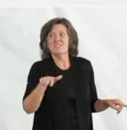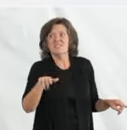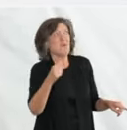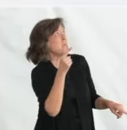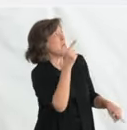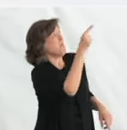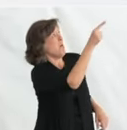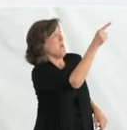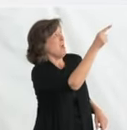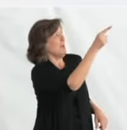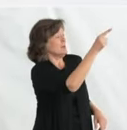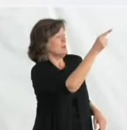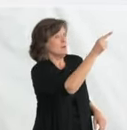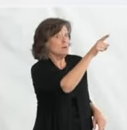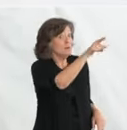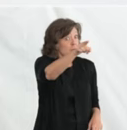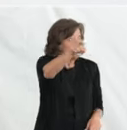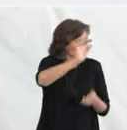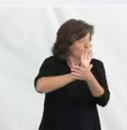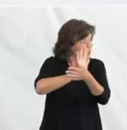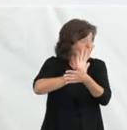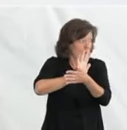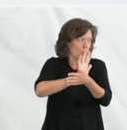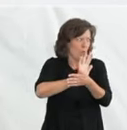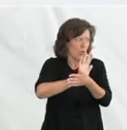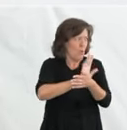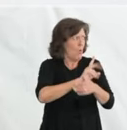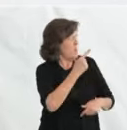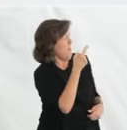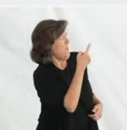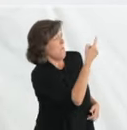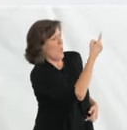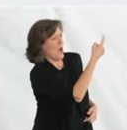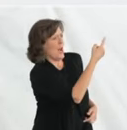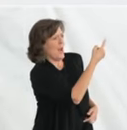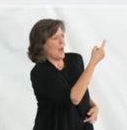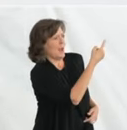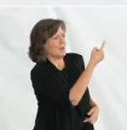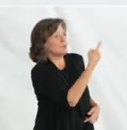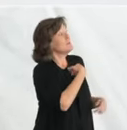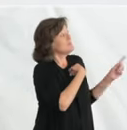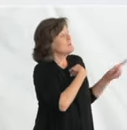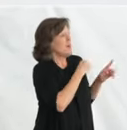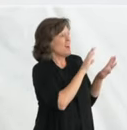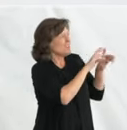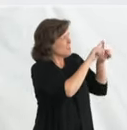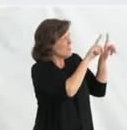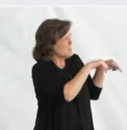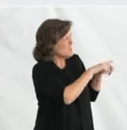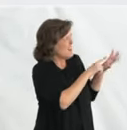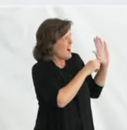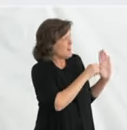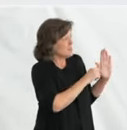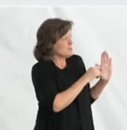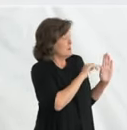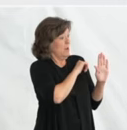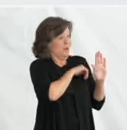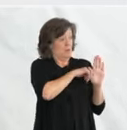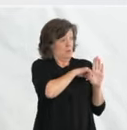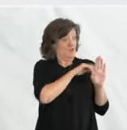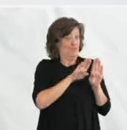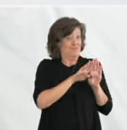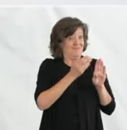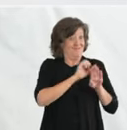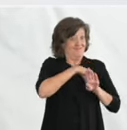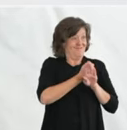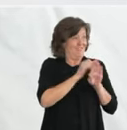But Wally wasn't pointing at the movie screen. Wally was pointing above the lockers. And above the lockers, in our very